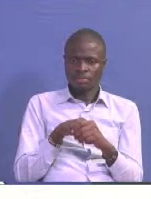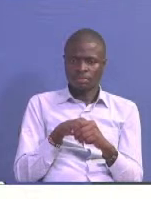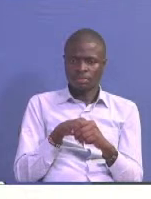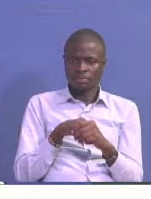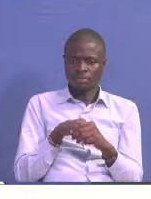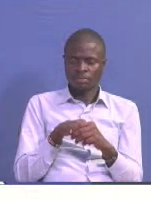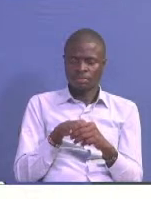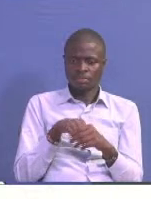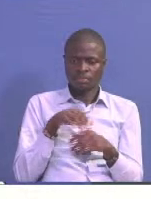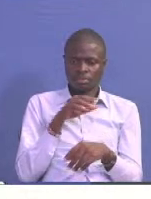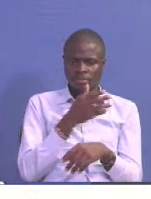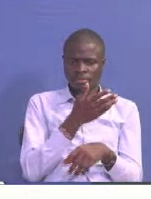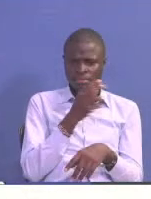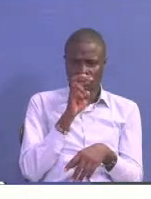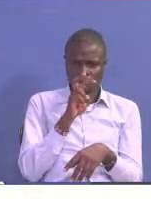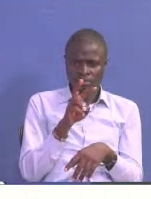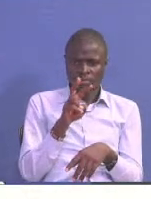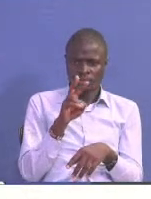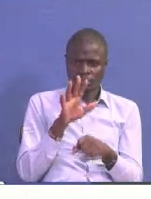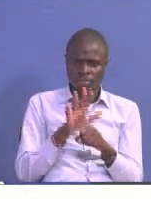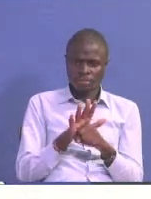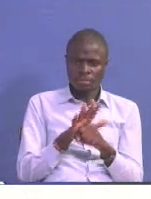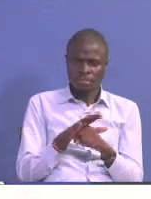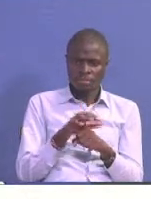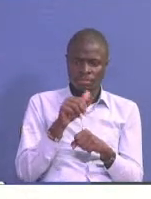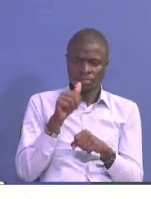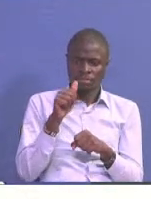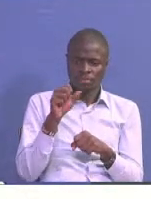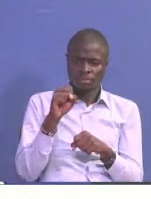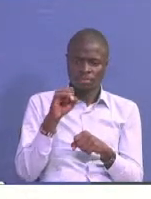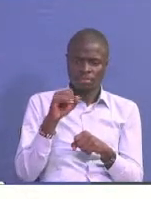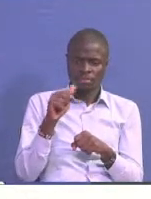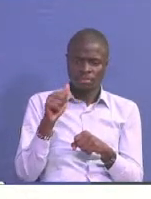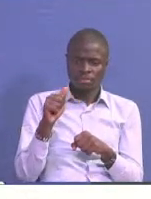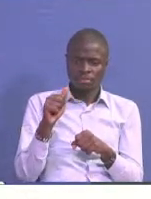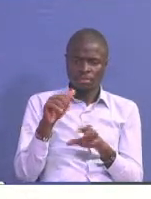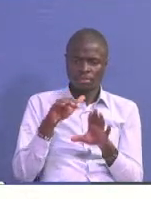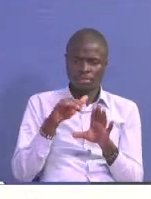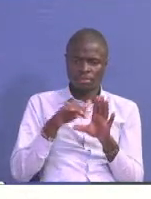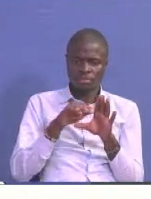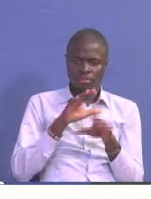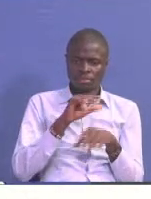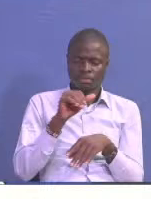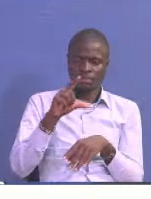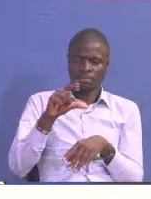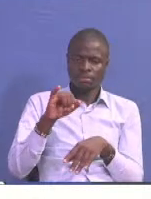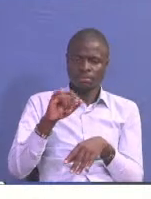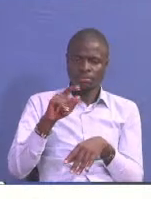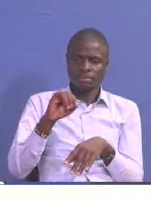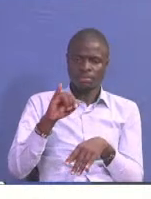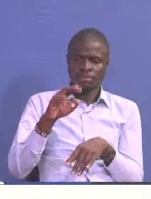I visited a few industrial parks in Asia and Latin America.